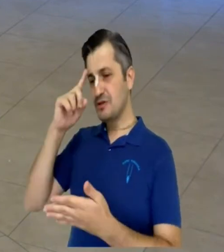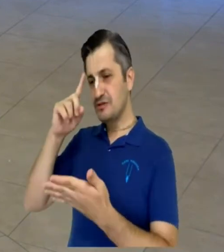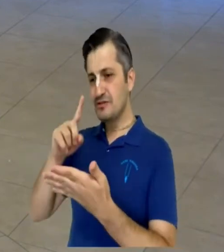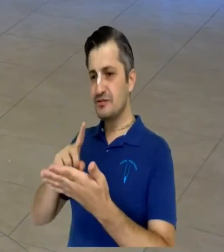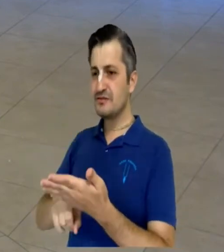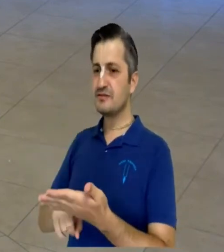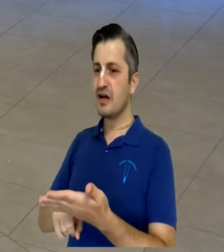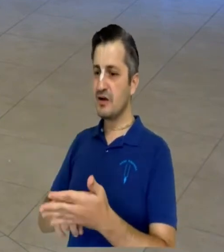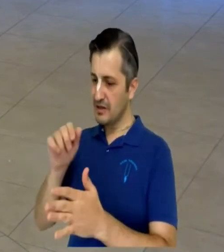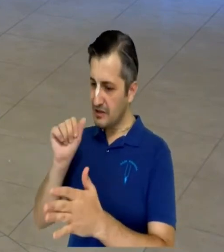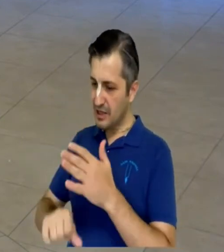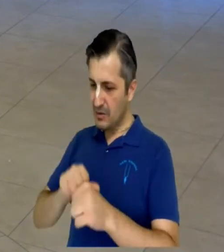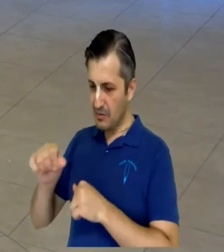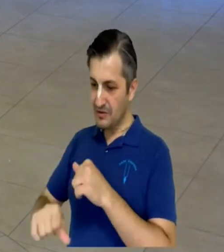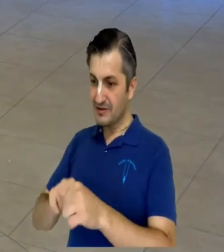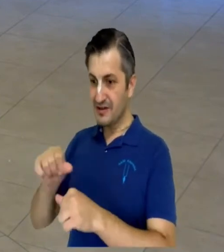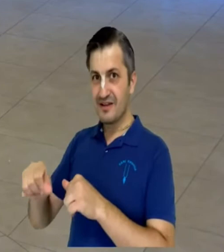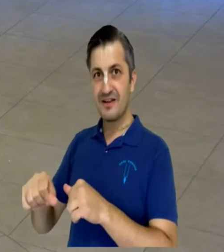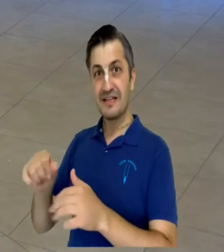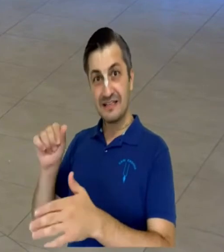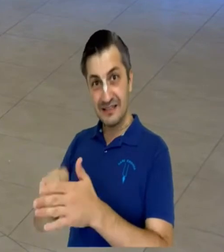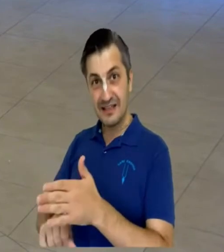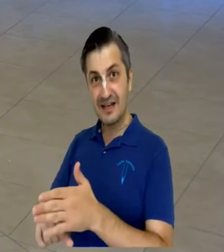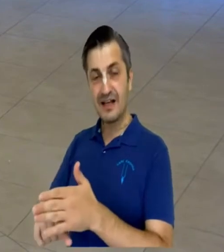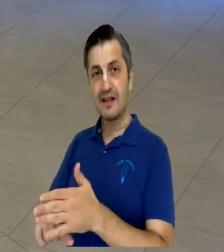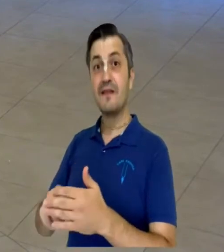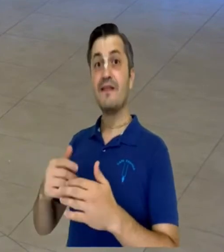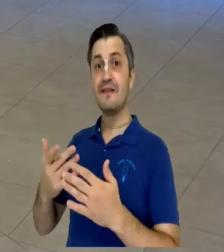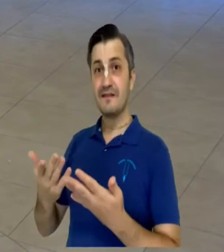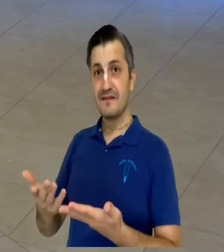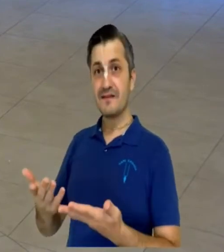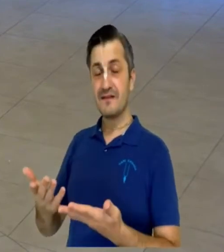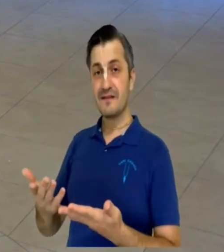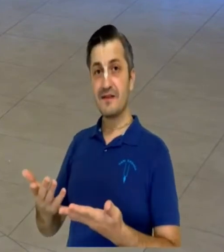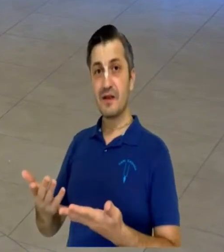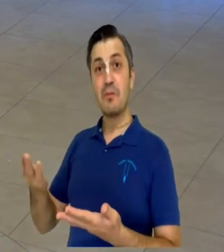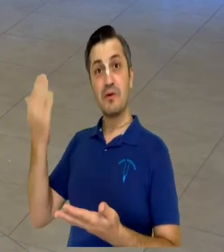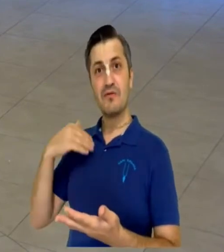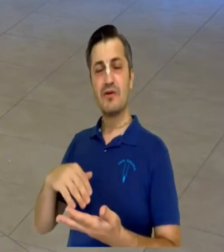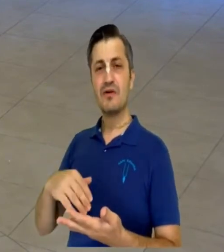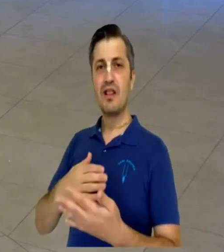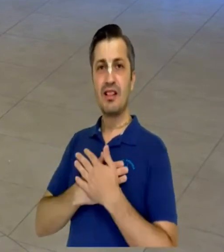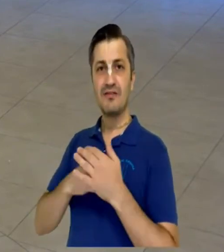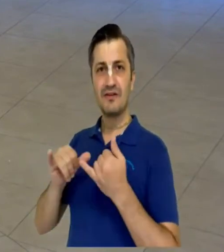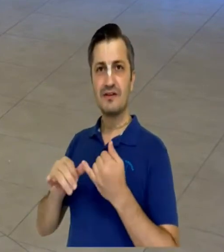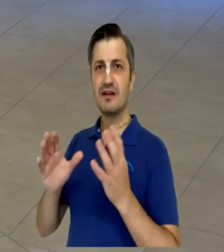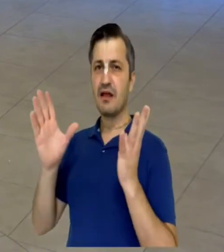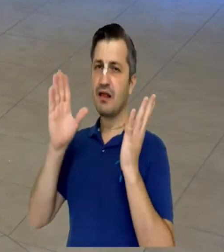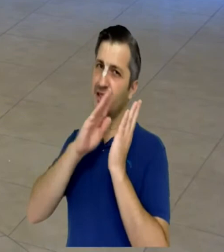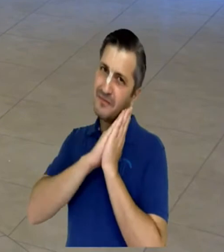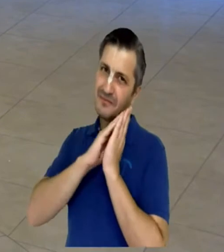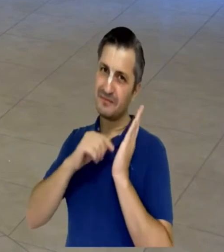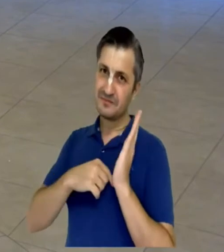to start the process of bhakti, to revive our dormant love for Krishna, then this